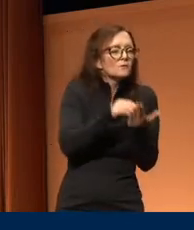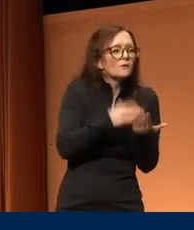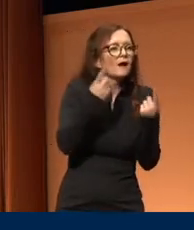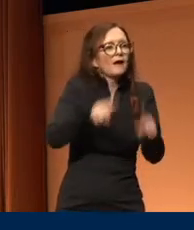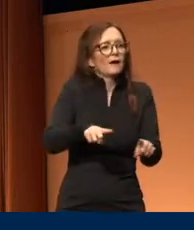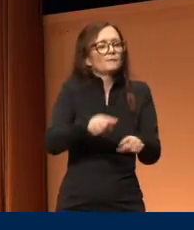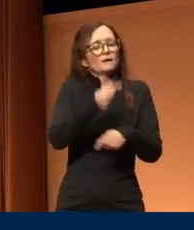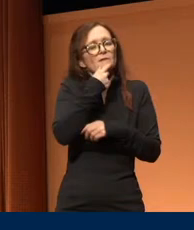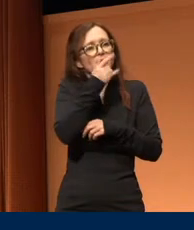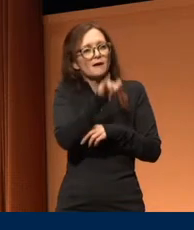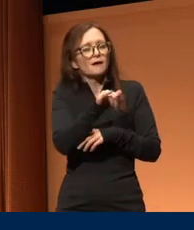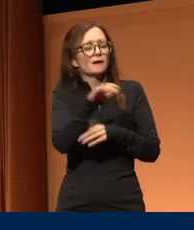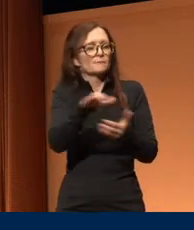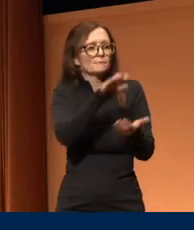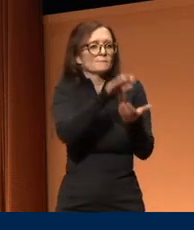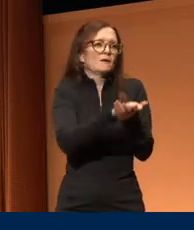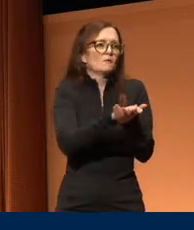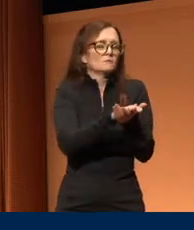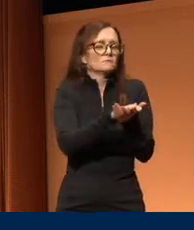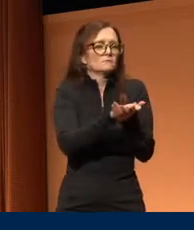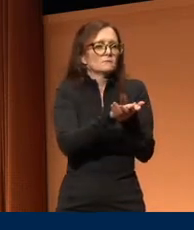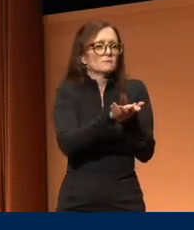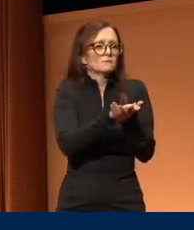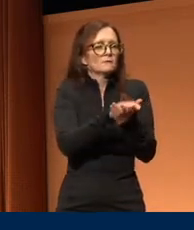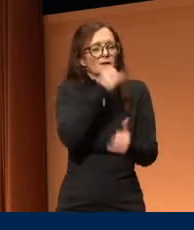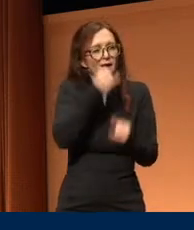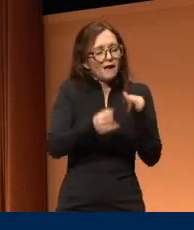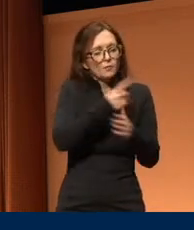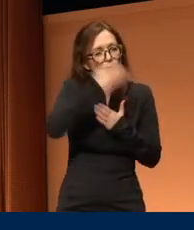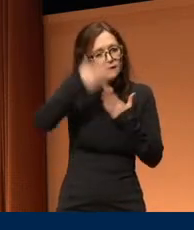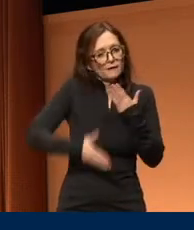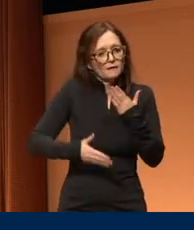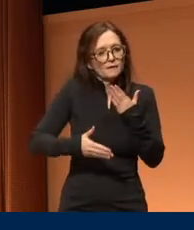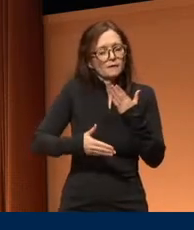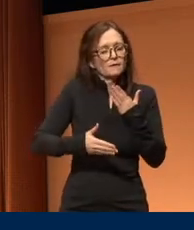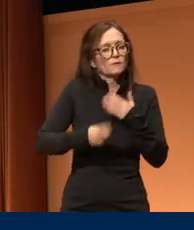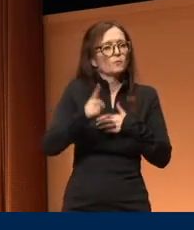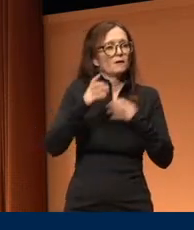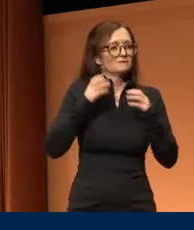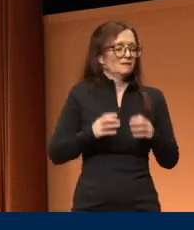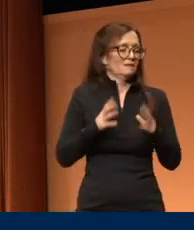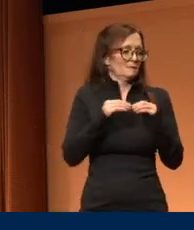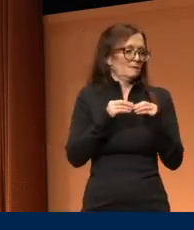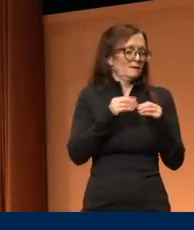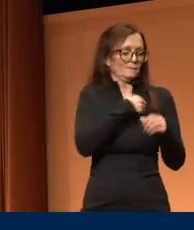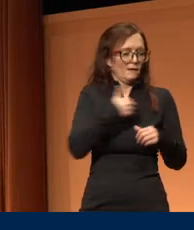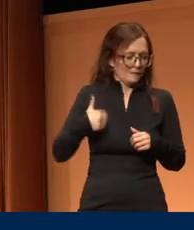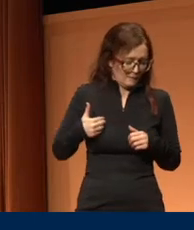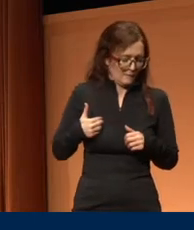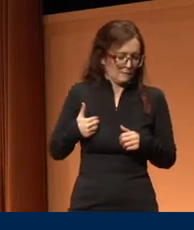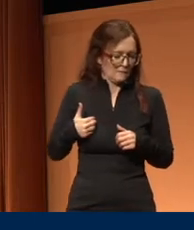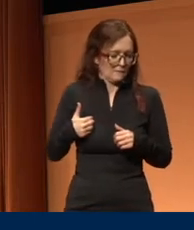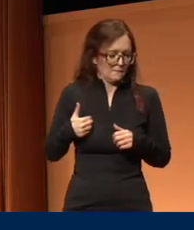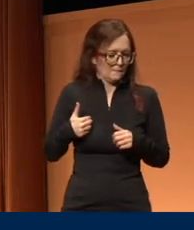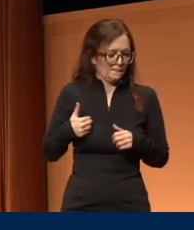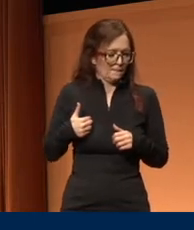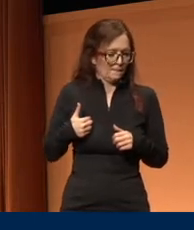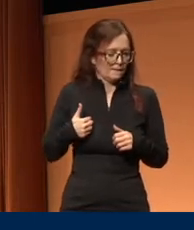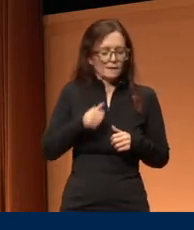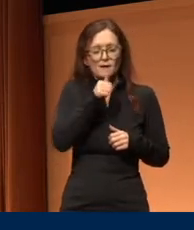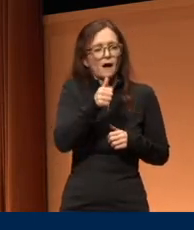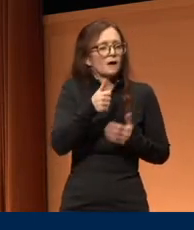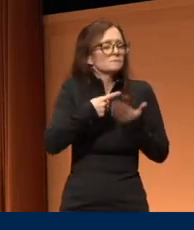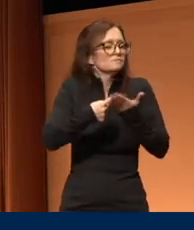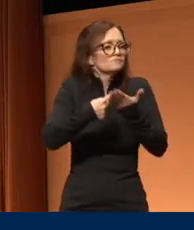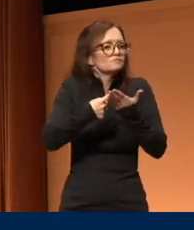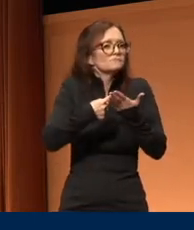debated. I quote, toward the end of the weekend, one of the citizen members, Finn Barr, who had not spoken before,